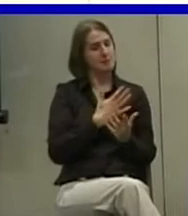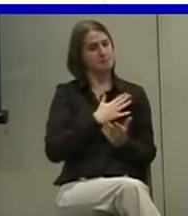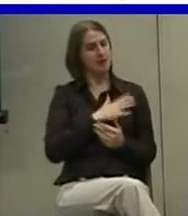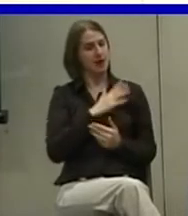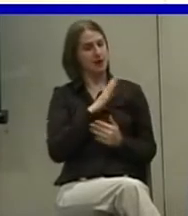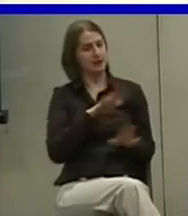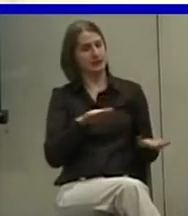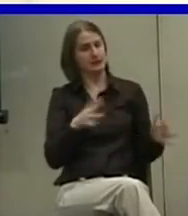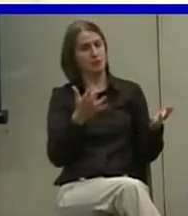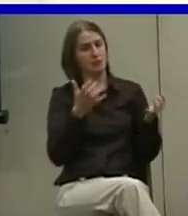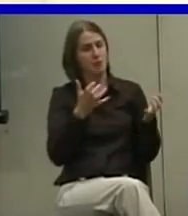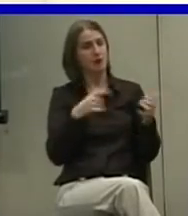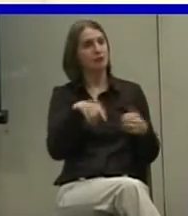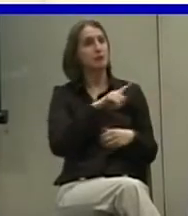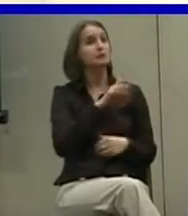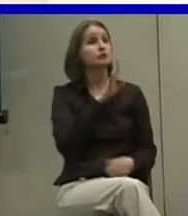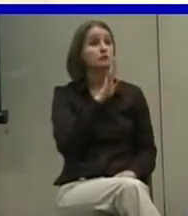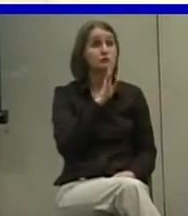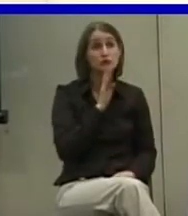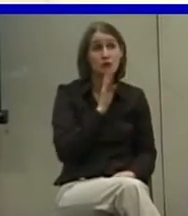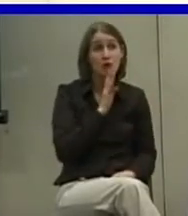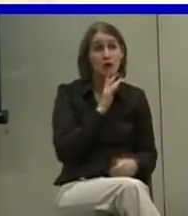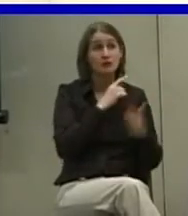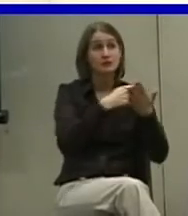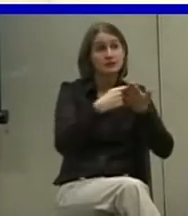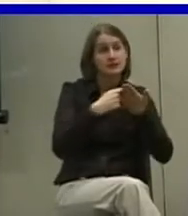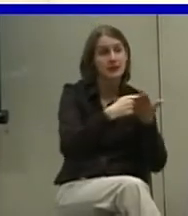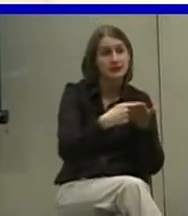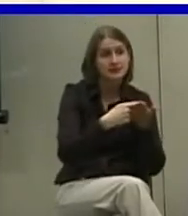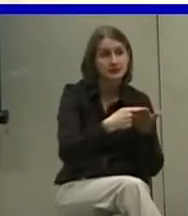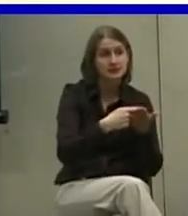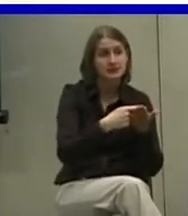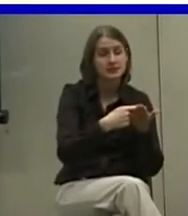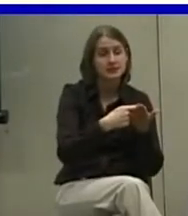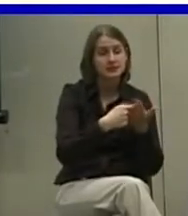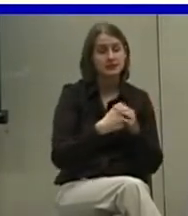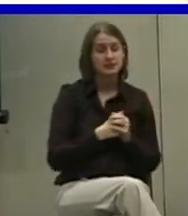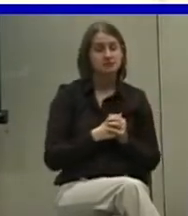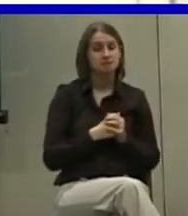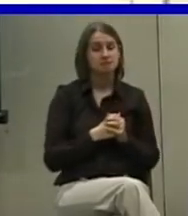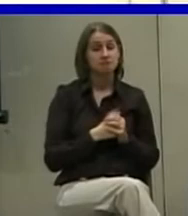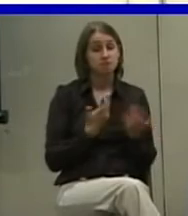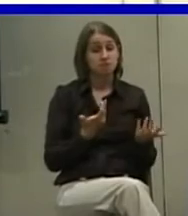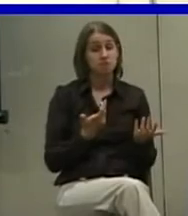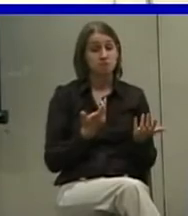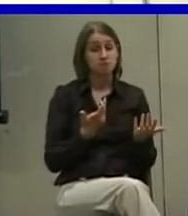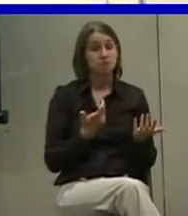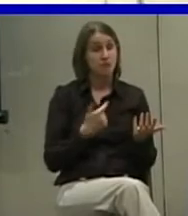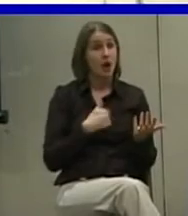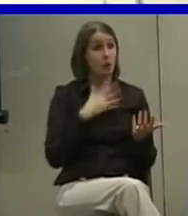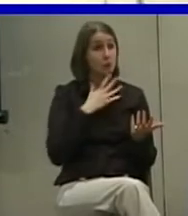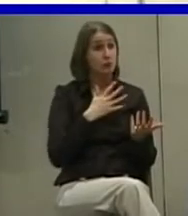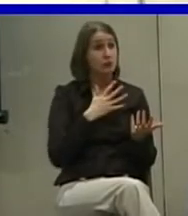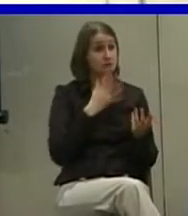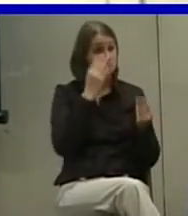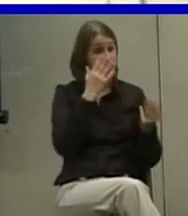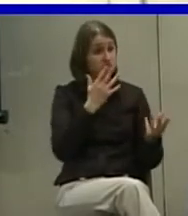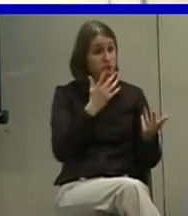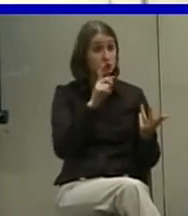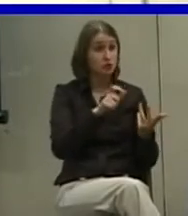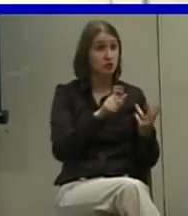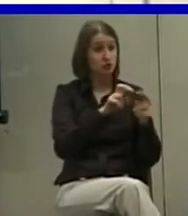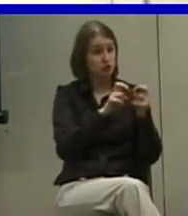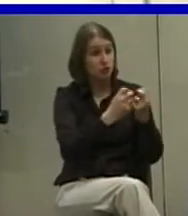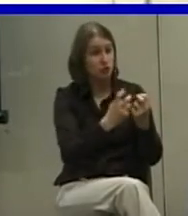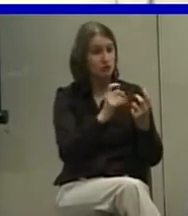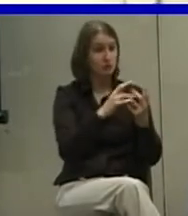to talk, discuss, then I would say, put them in circles. Put